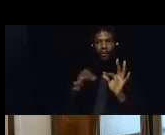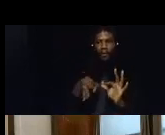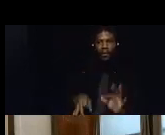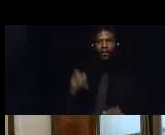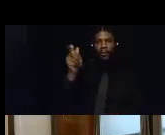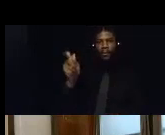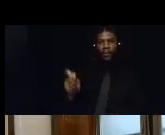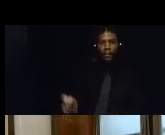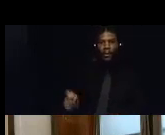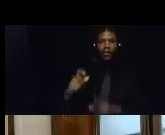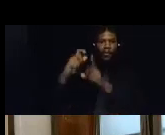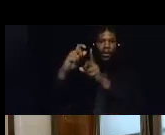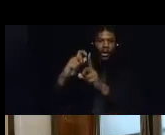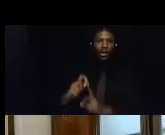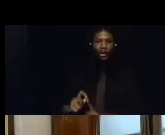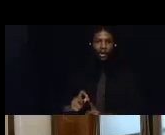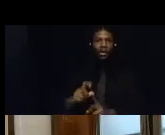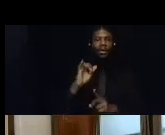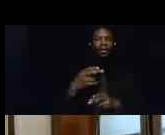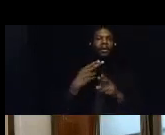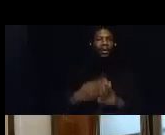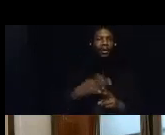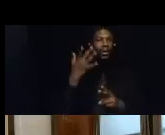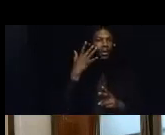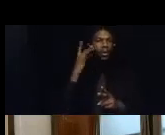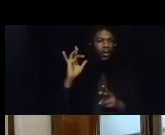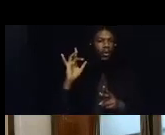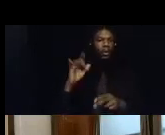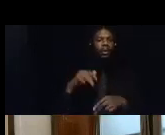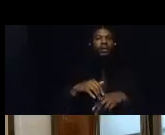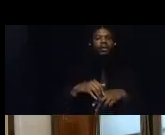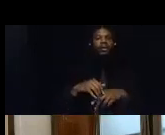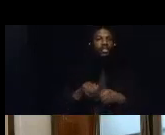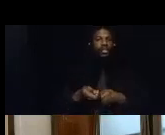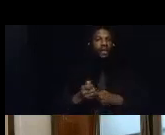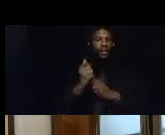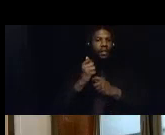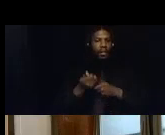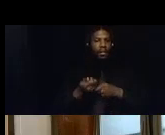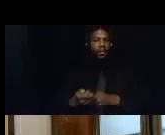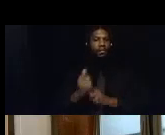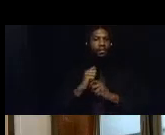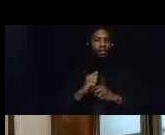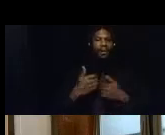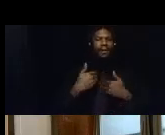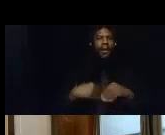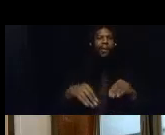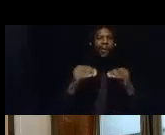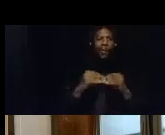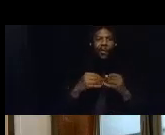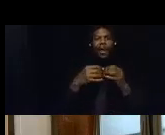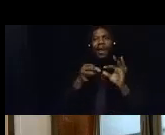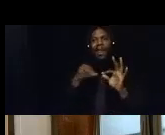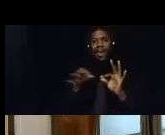Golden Shovel, it extends for many more lines using the entirety